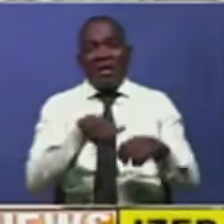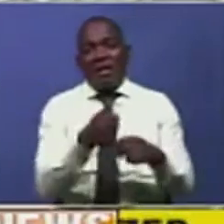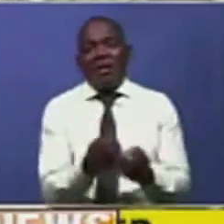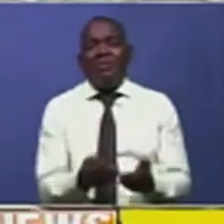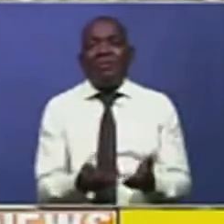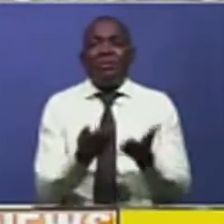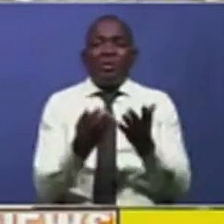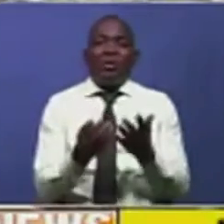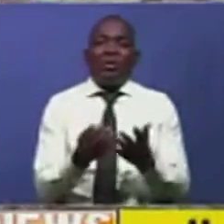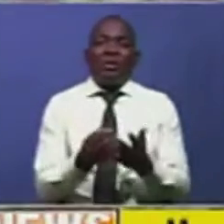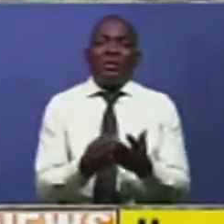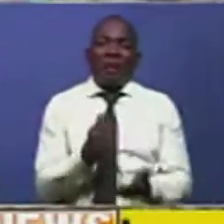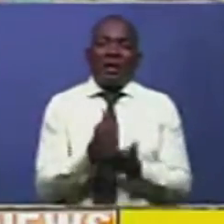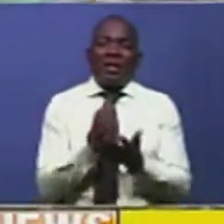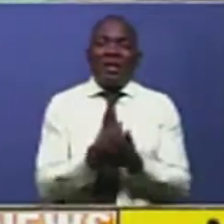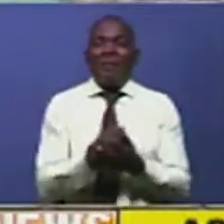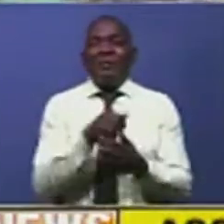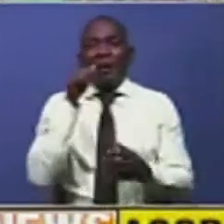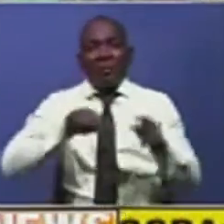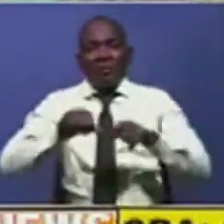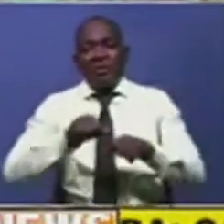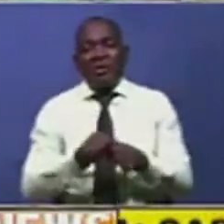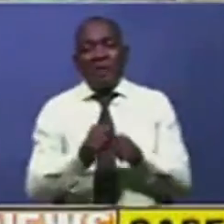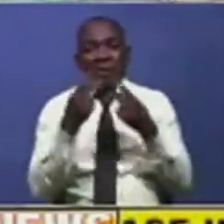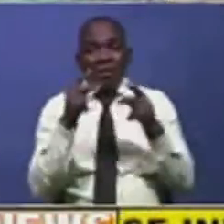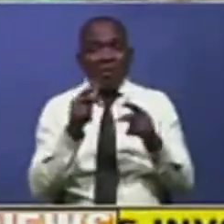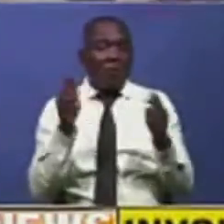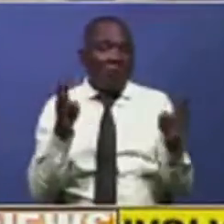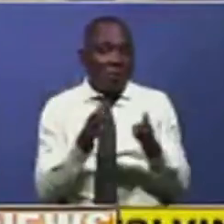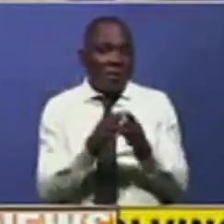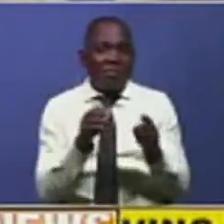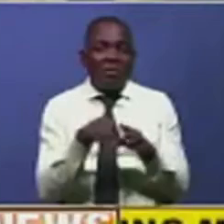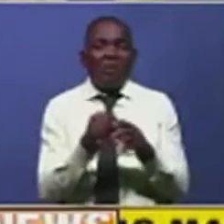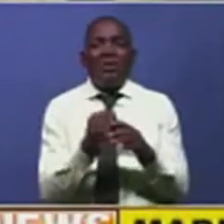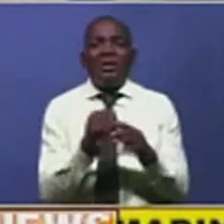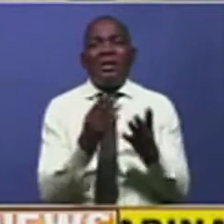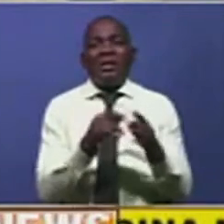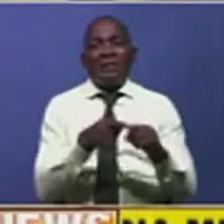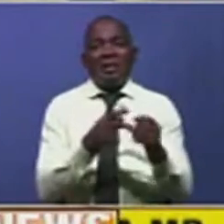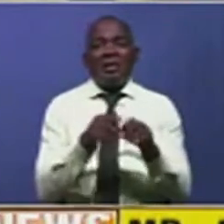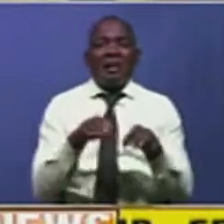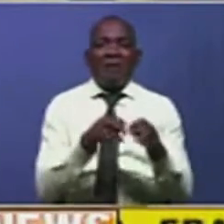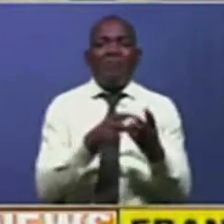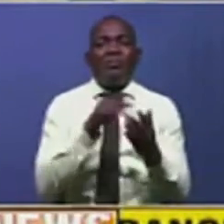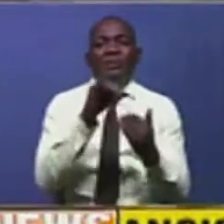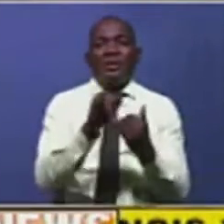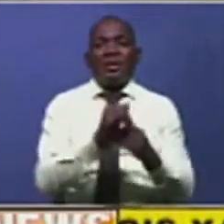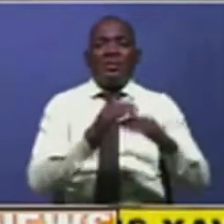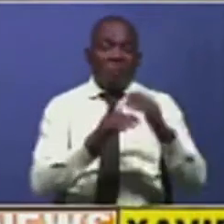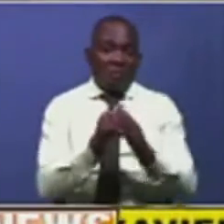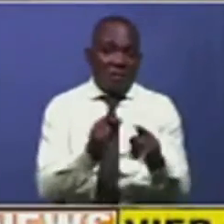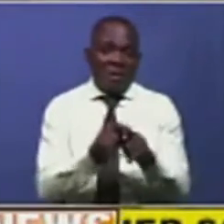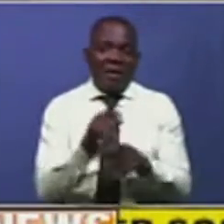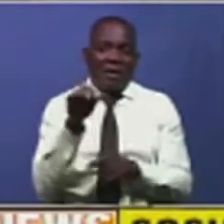promote irrigation-driven agricultural activities. The public hearing is part of the build-up to the start of the actual construction of